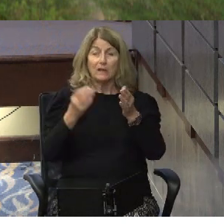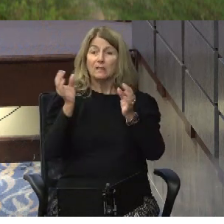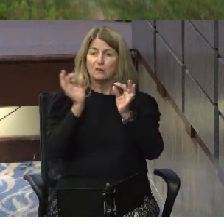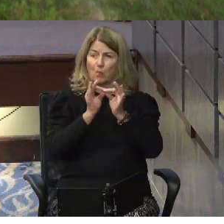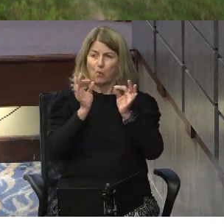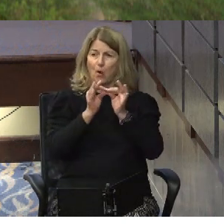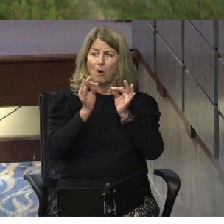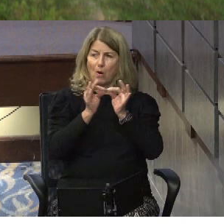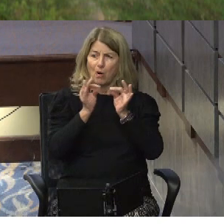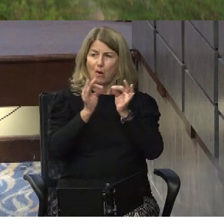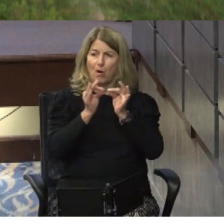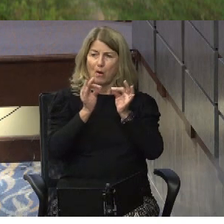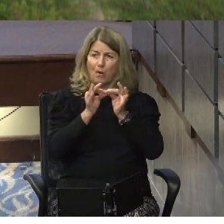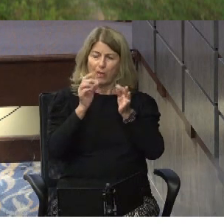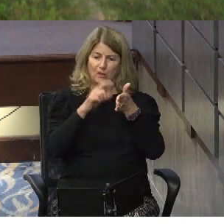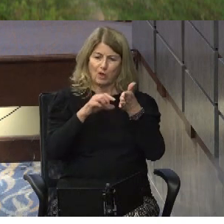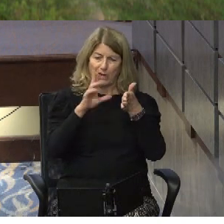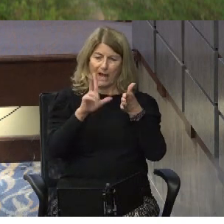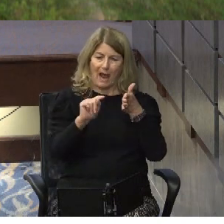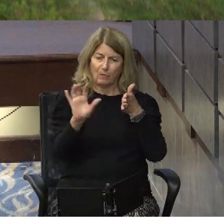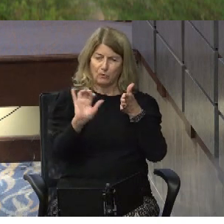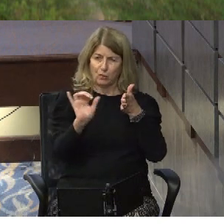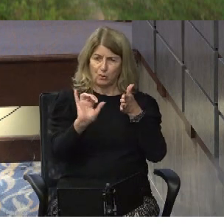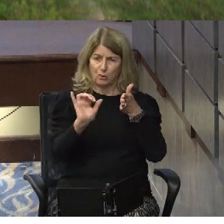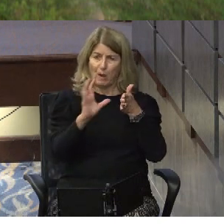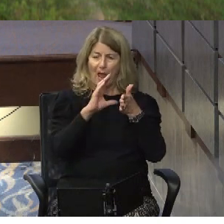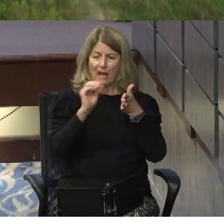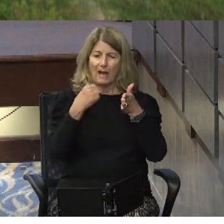exploring as well. I think that,